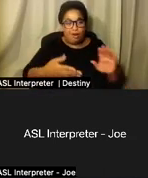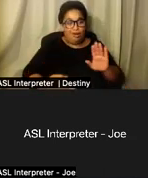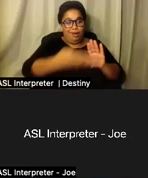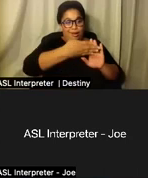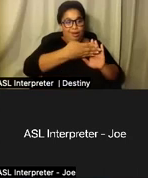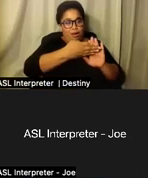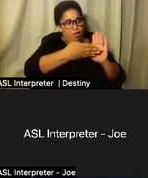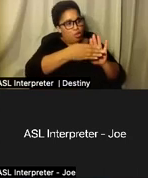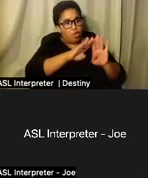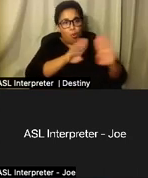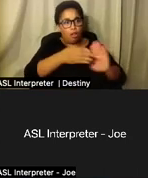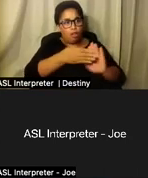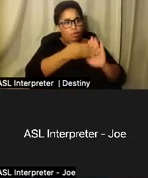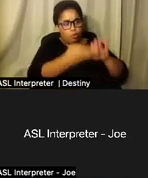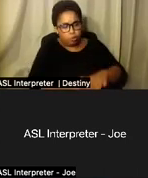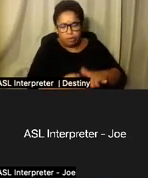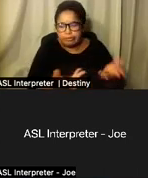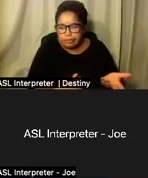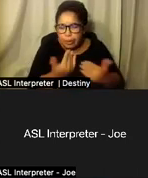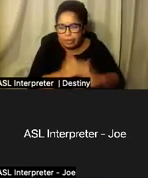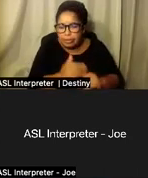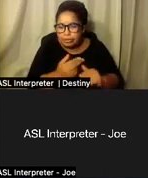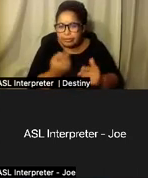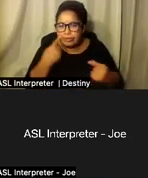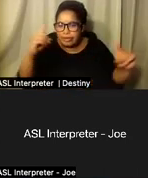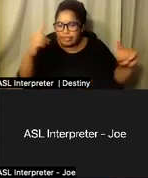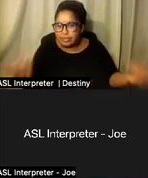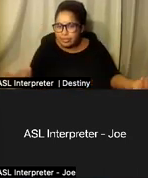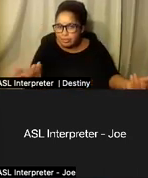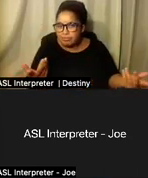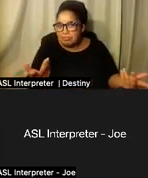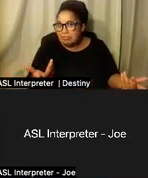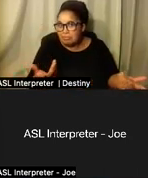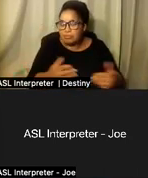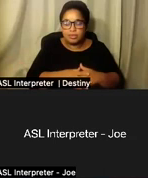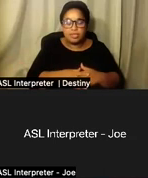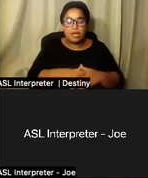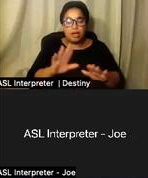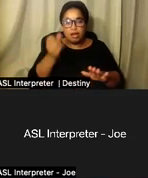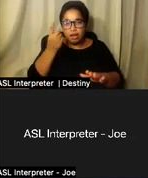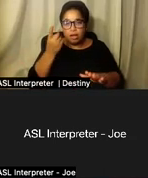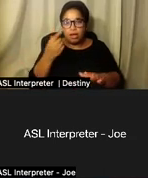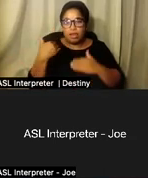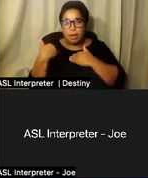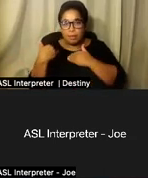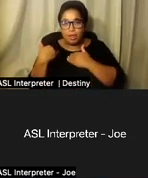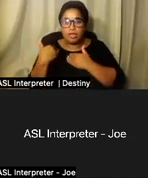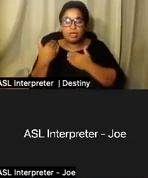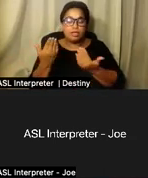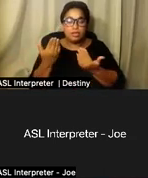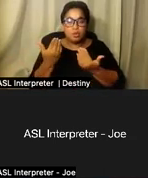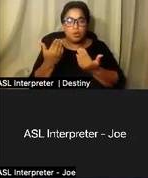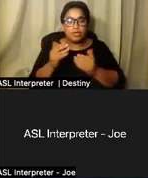course, limit the usefulness of the what you secure. We do disclaim any liability for the